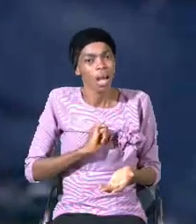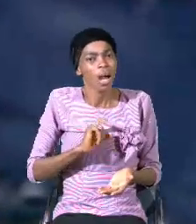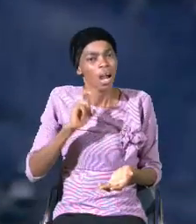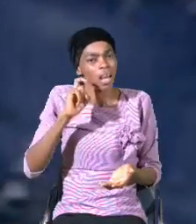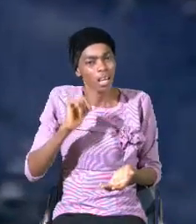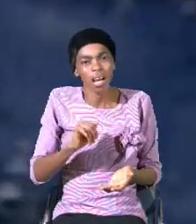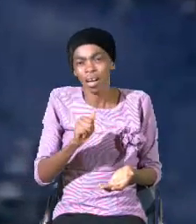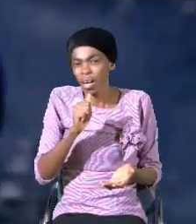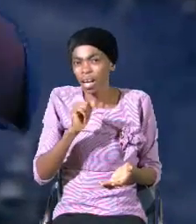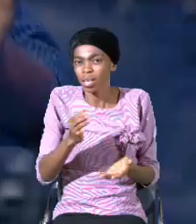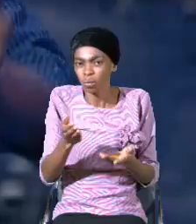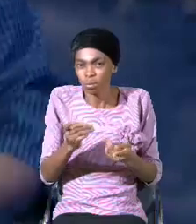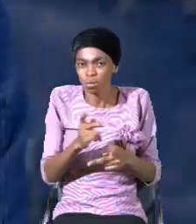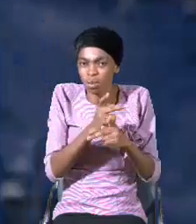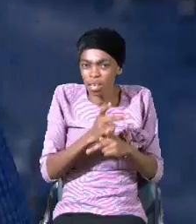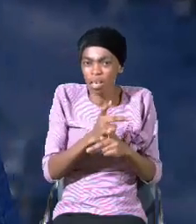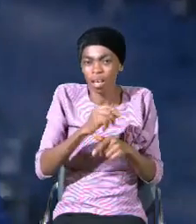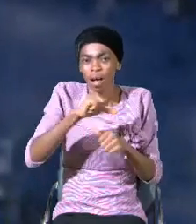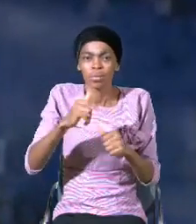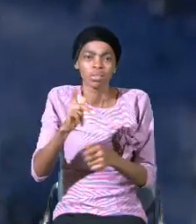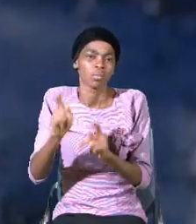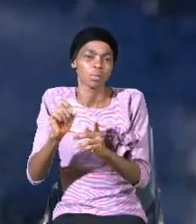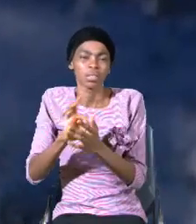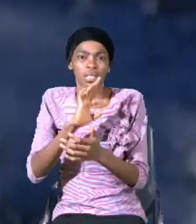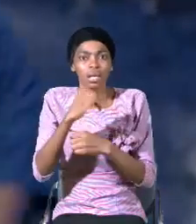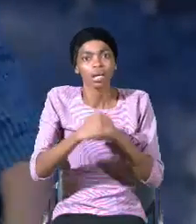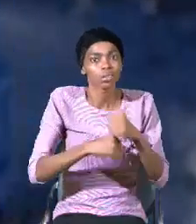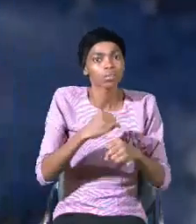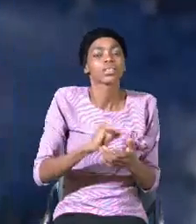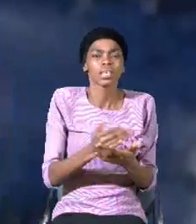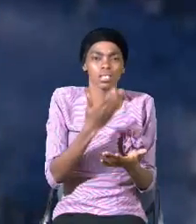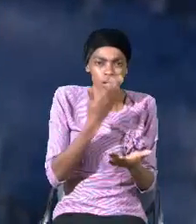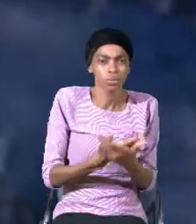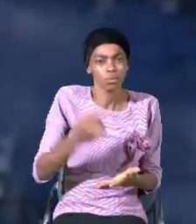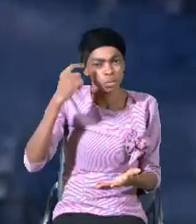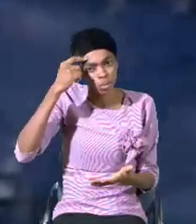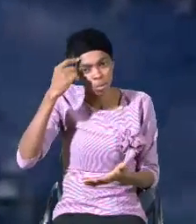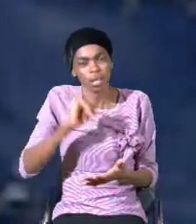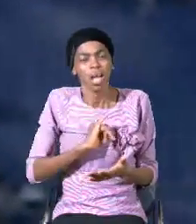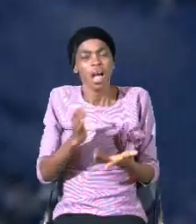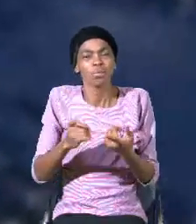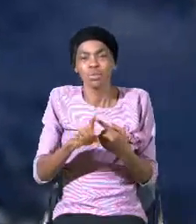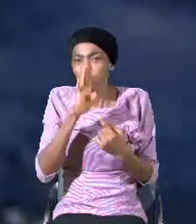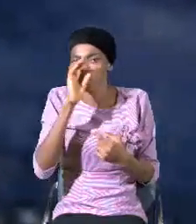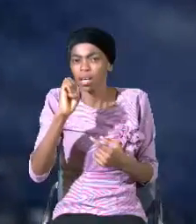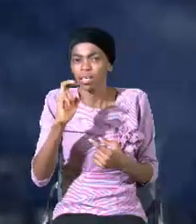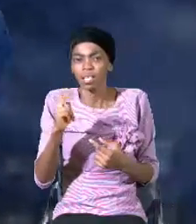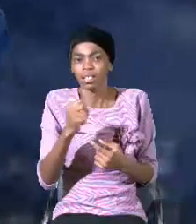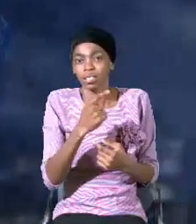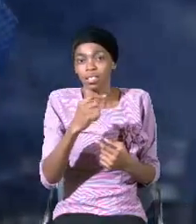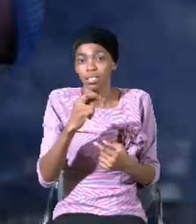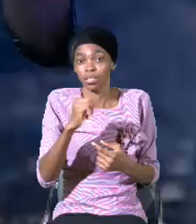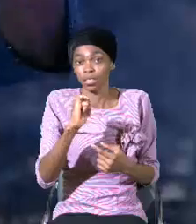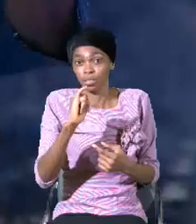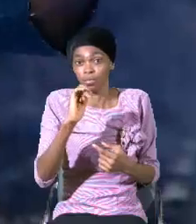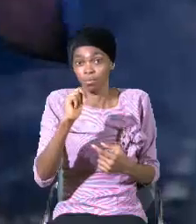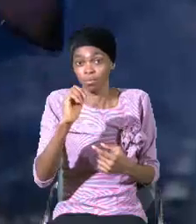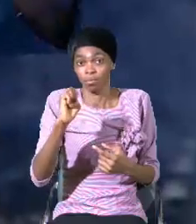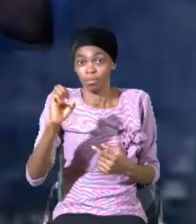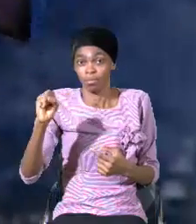concerned for the people who are suffering. That's a good way to think. I want to be an engineer because I'm concerned about some of